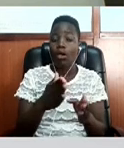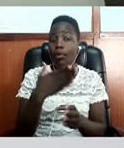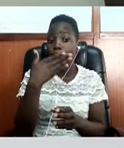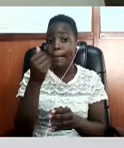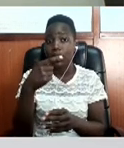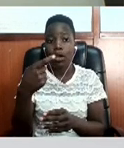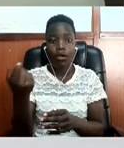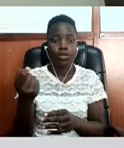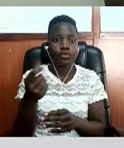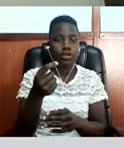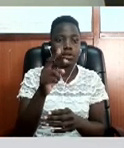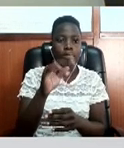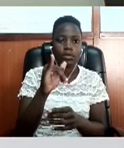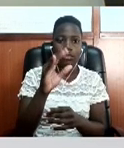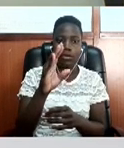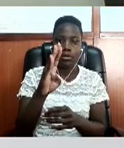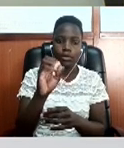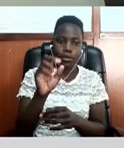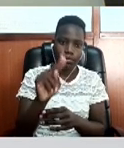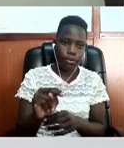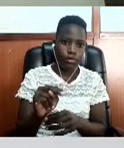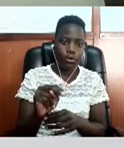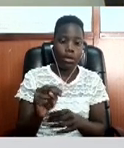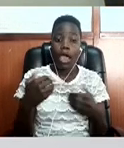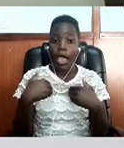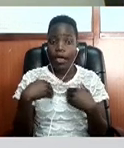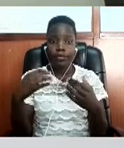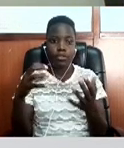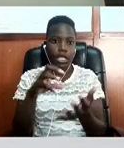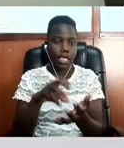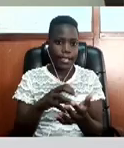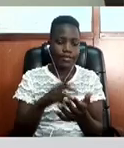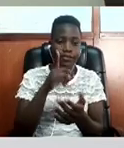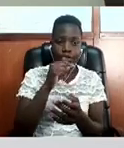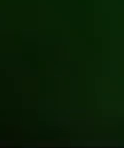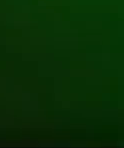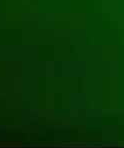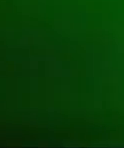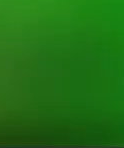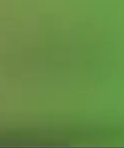matter resolved, say, in a month, 2 months. But the respondent is not in a hurry.